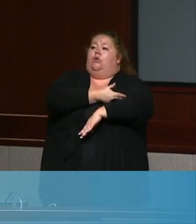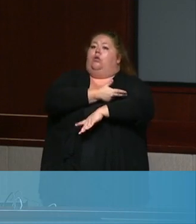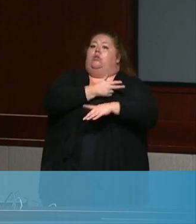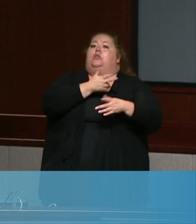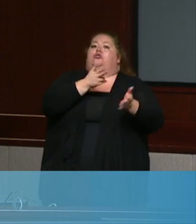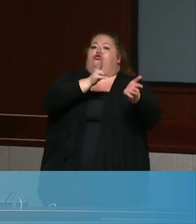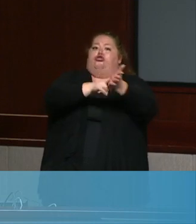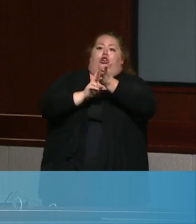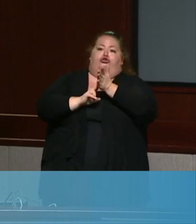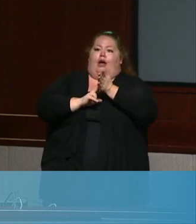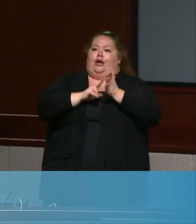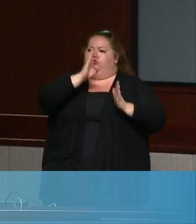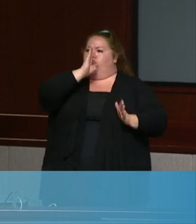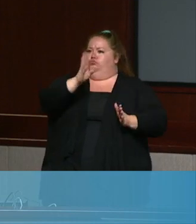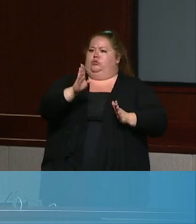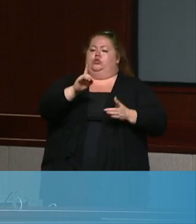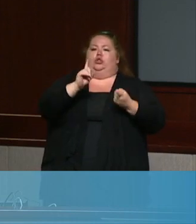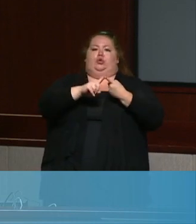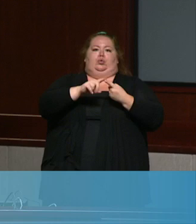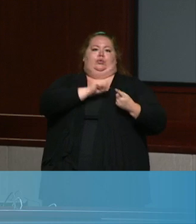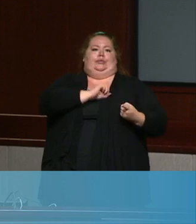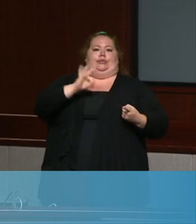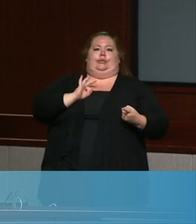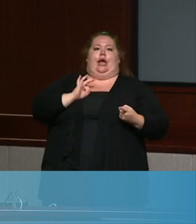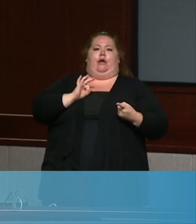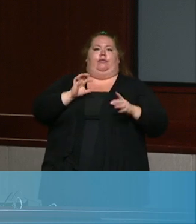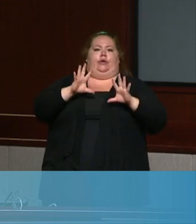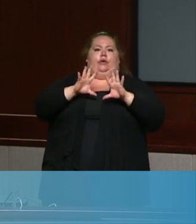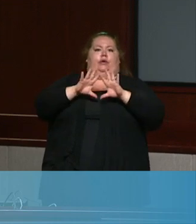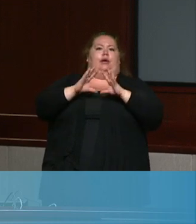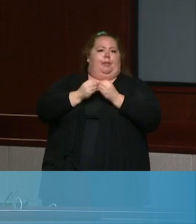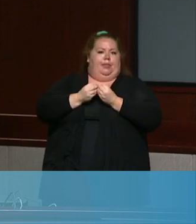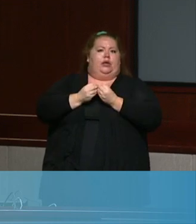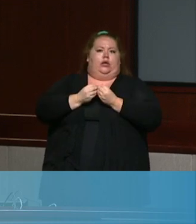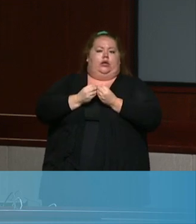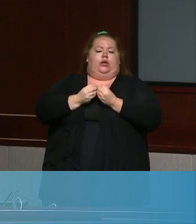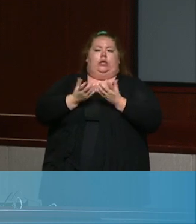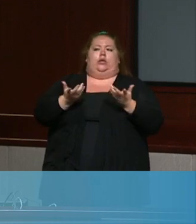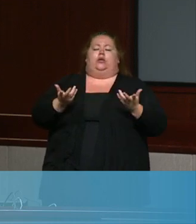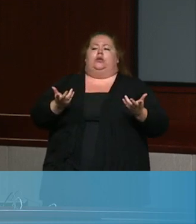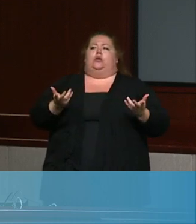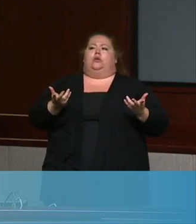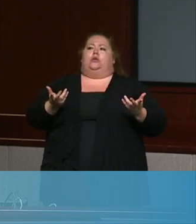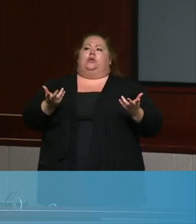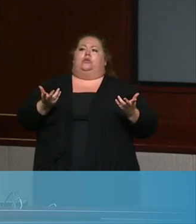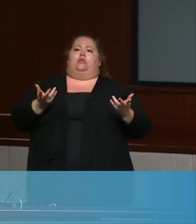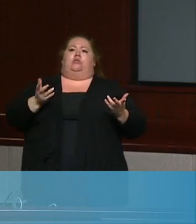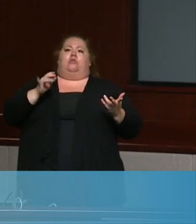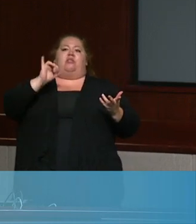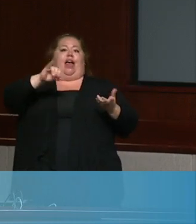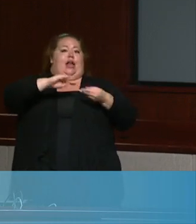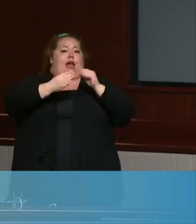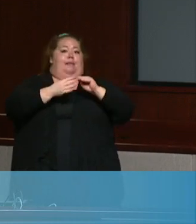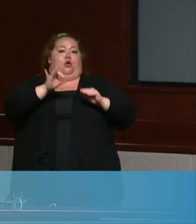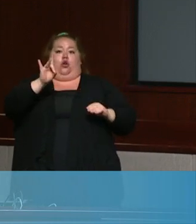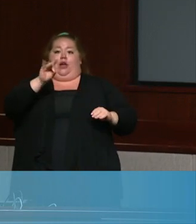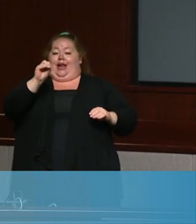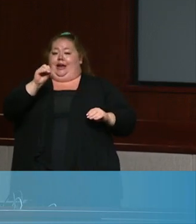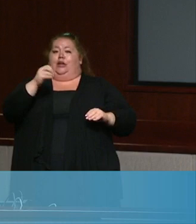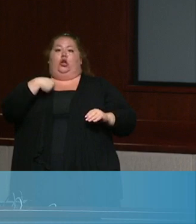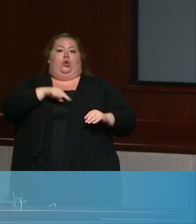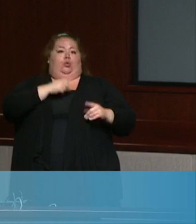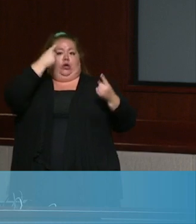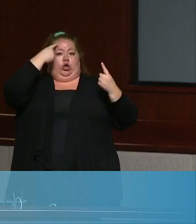contract directly with the staffing company and obtain the number that we have allocated, up to that number that we have